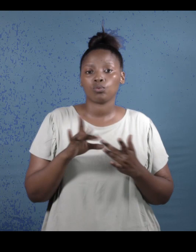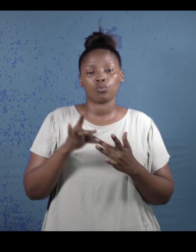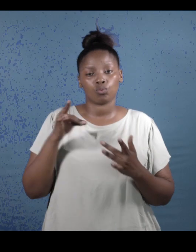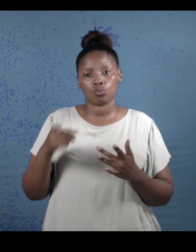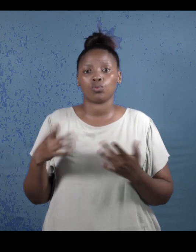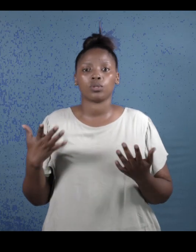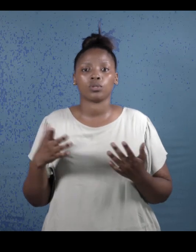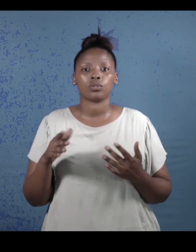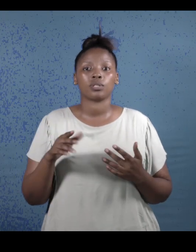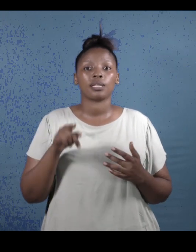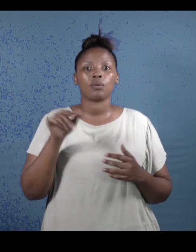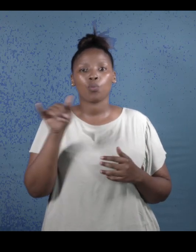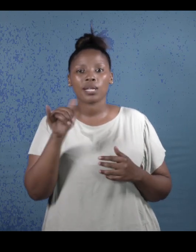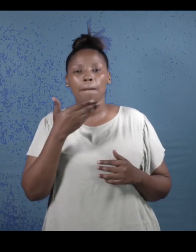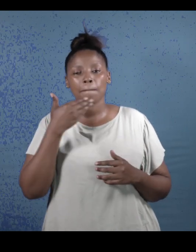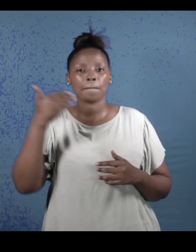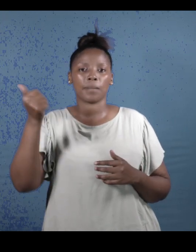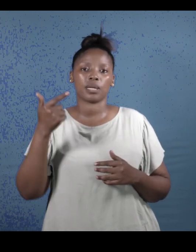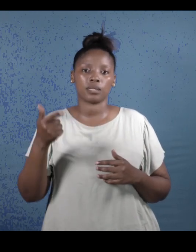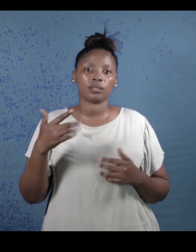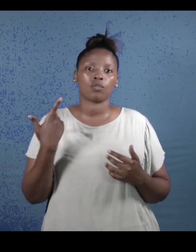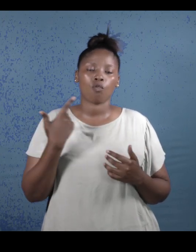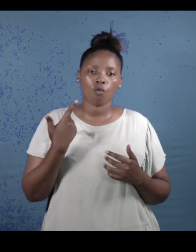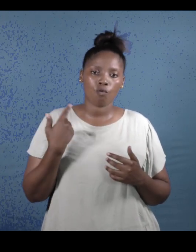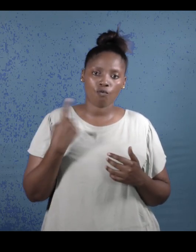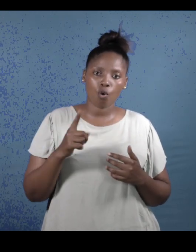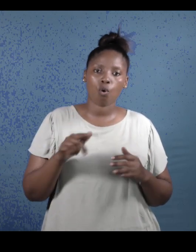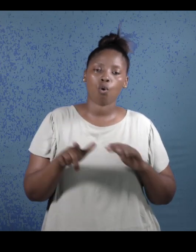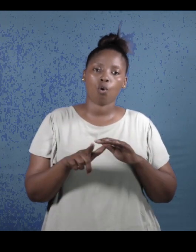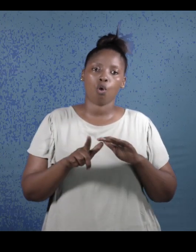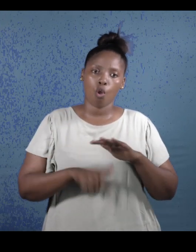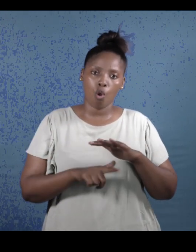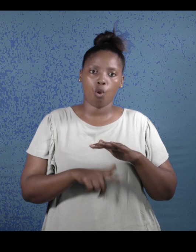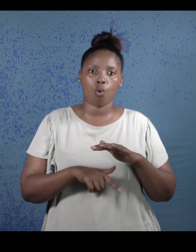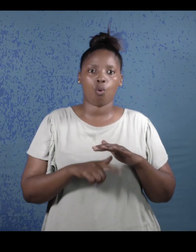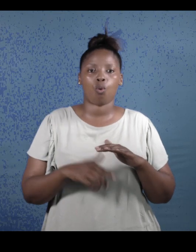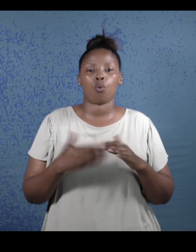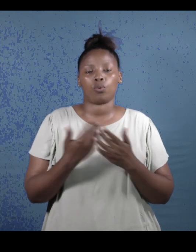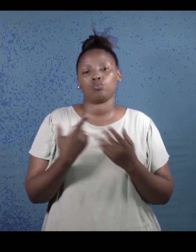This is the best approach for risk with low probability and impact ratings.